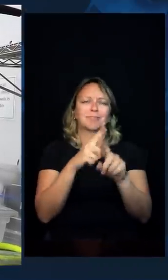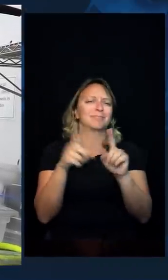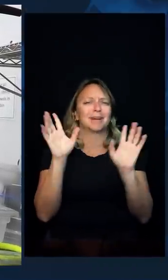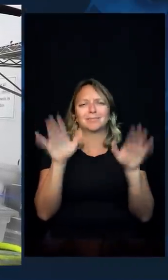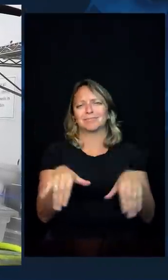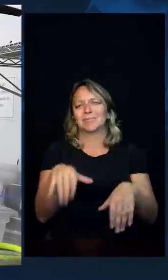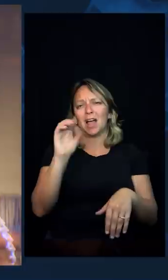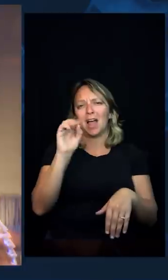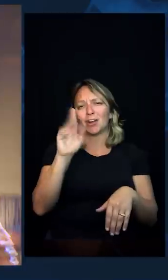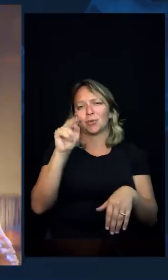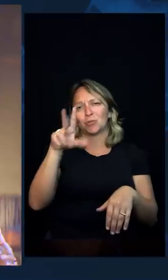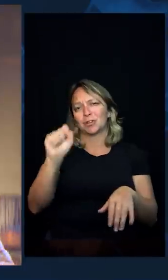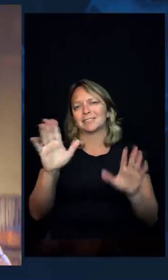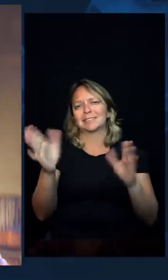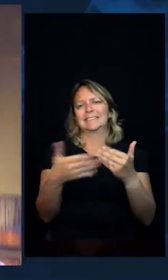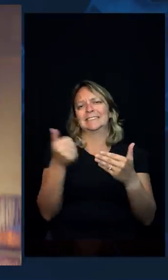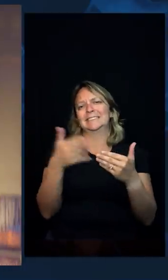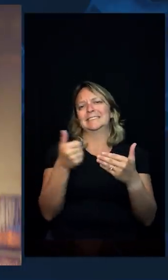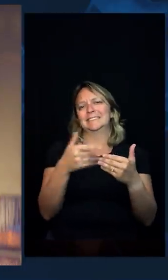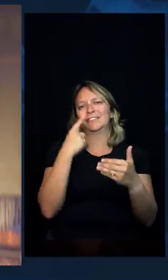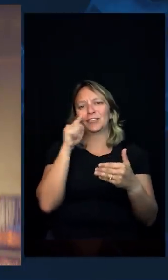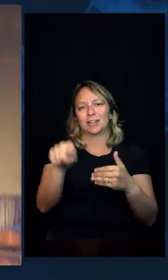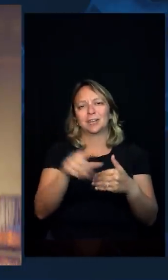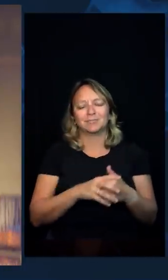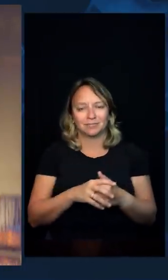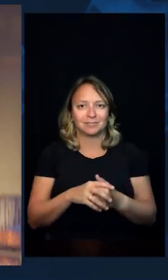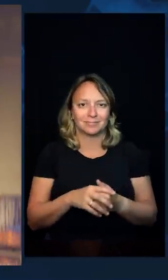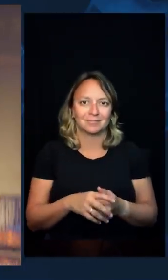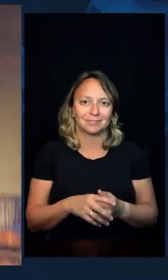and open it with ease.